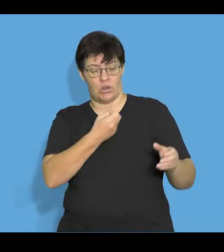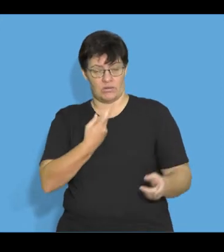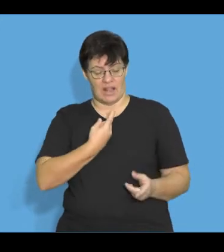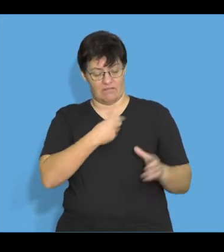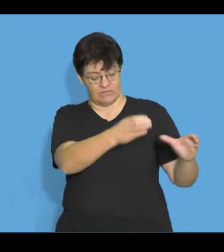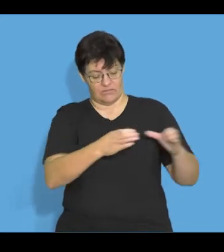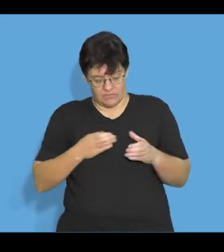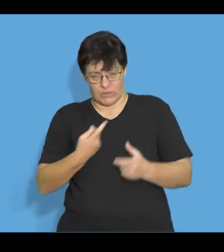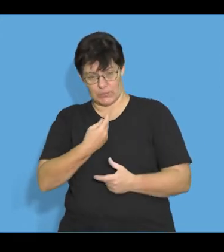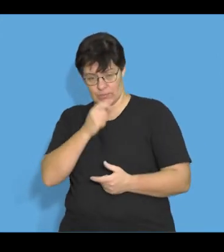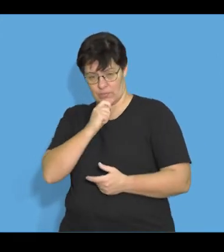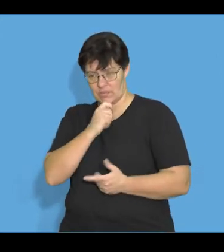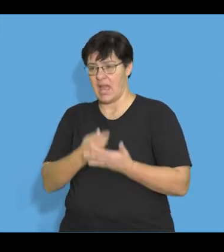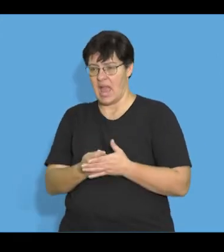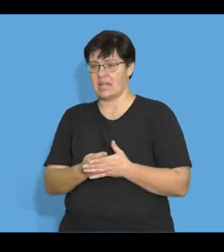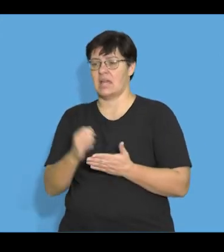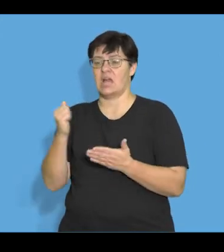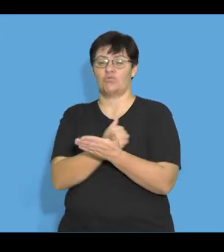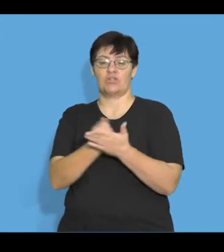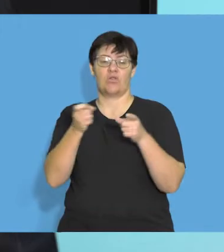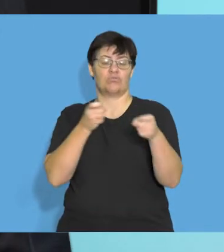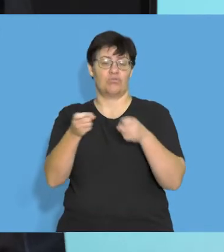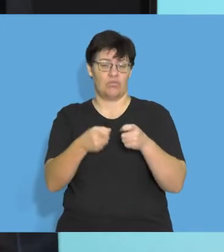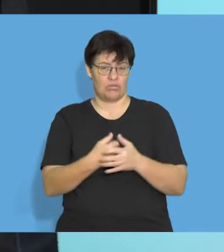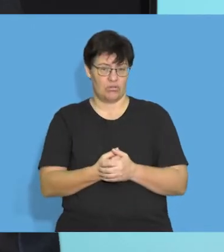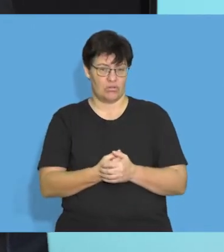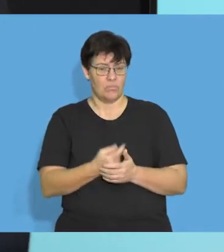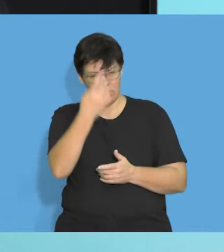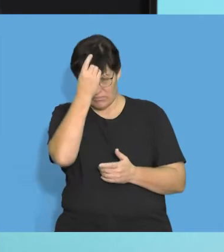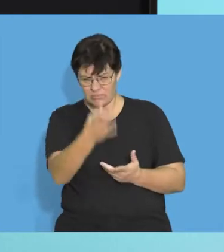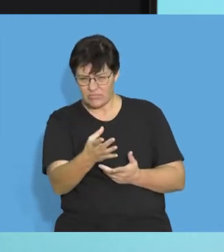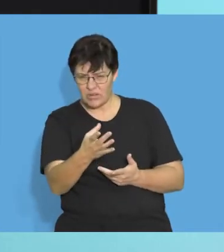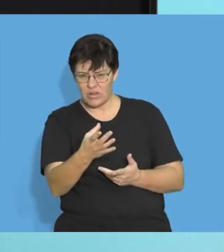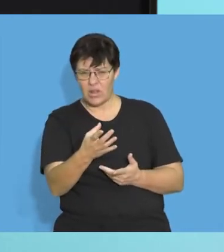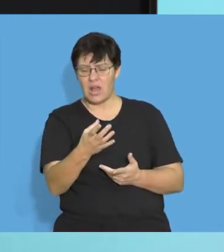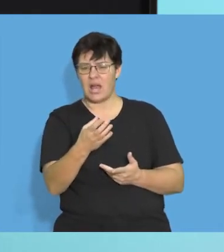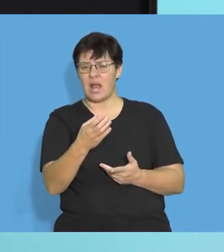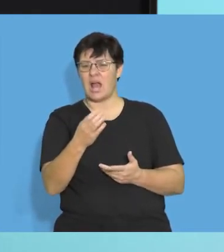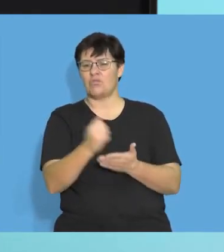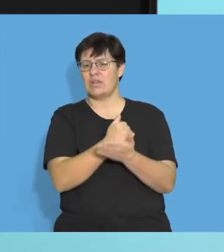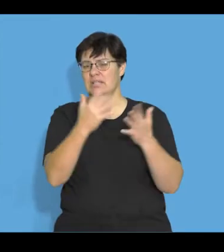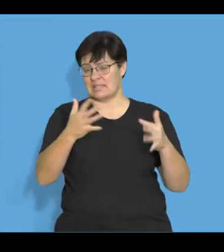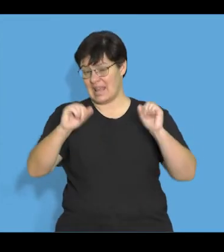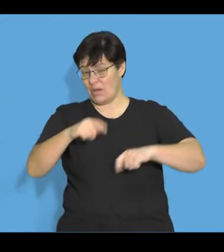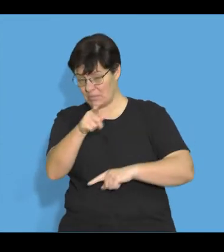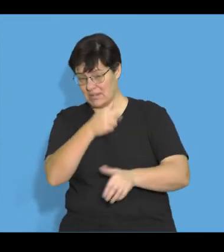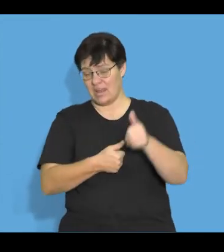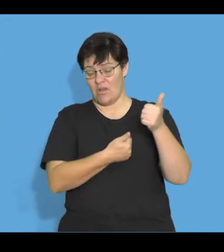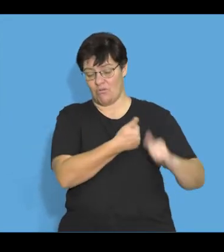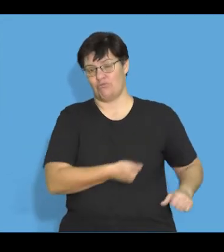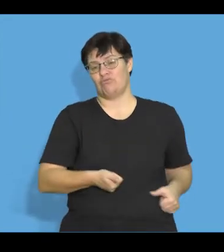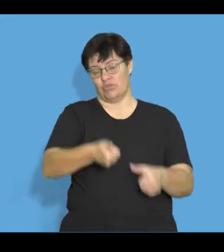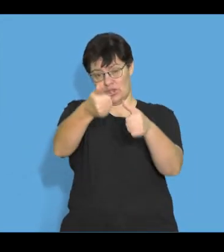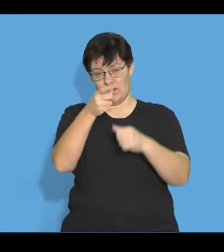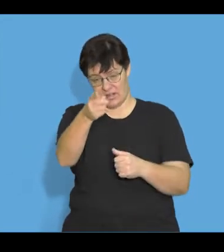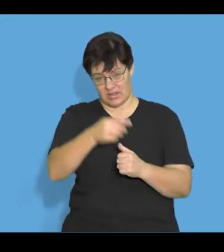creditors control. Remember I spoke to you about the creditors allowances? That's the return that I'm referring to. And